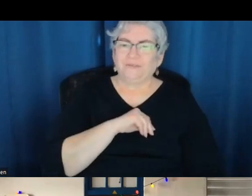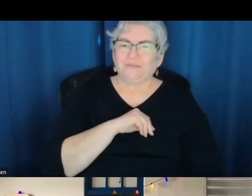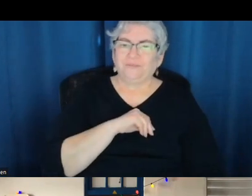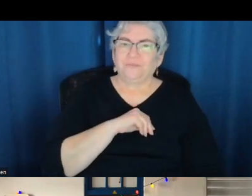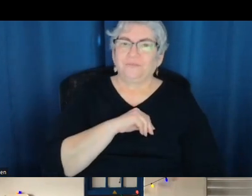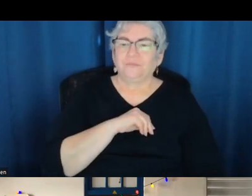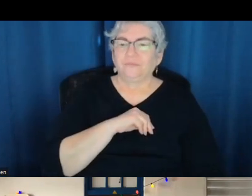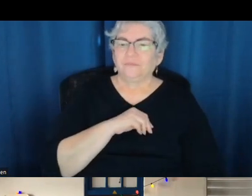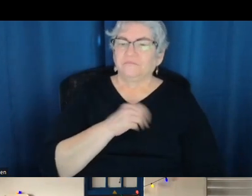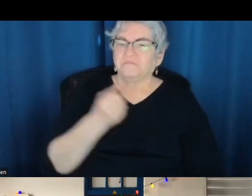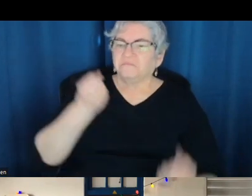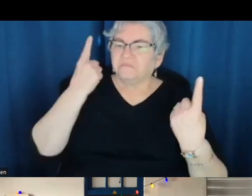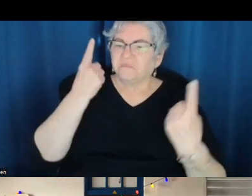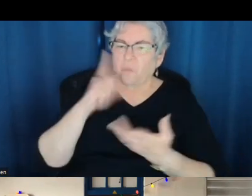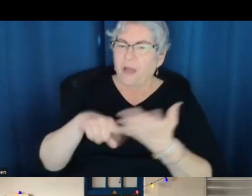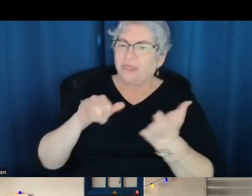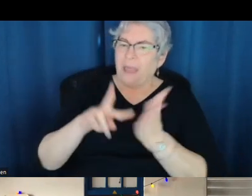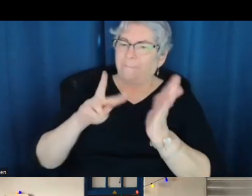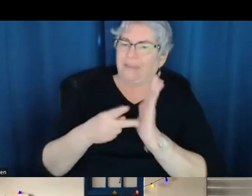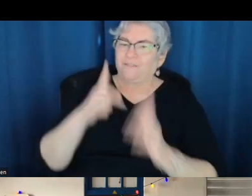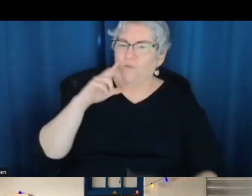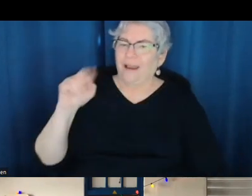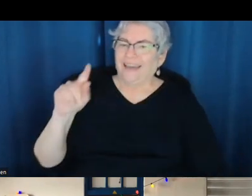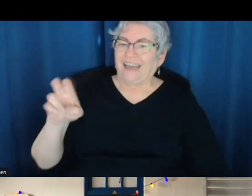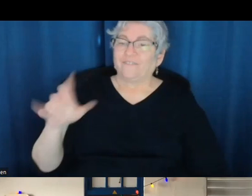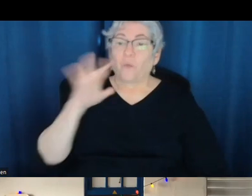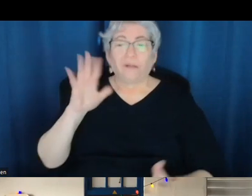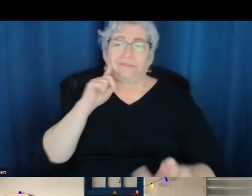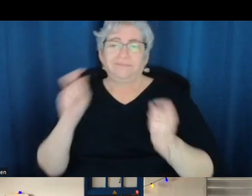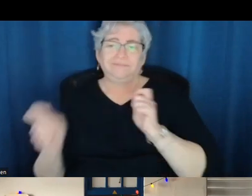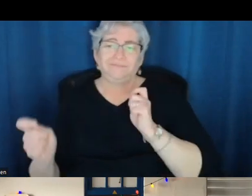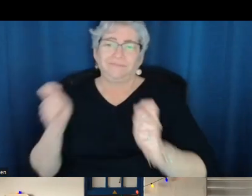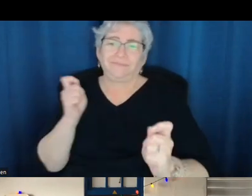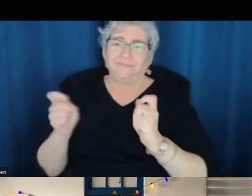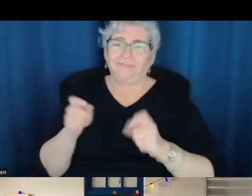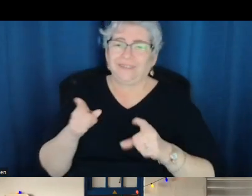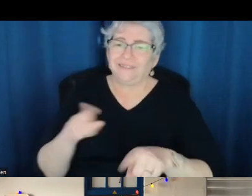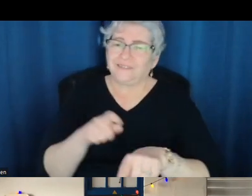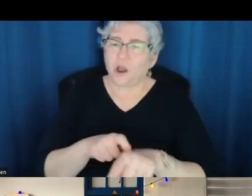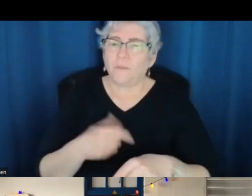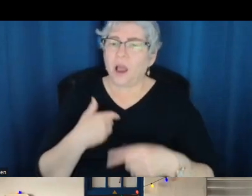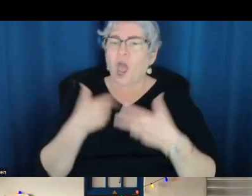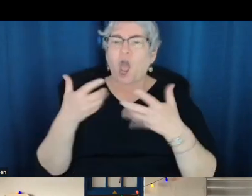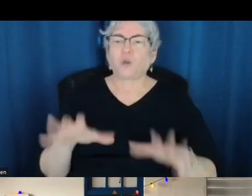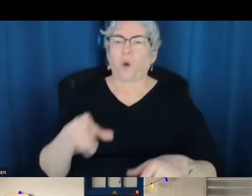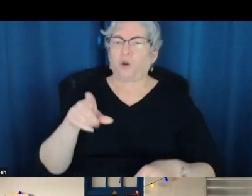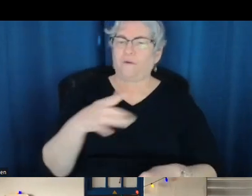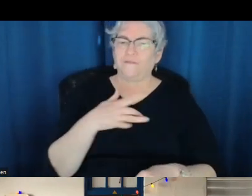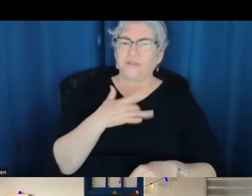your own understanding of native, and that evolves over time. And I wouldn't want anyone to feel